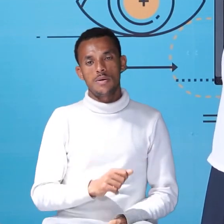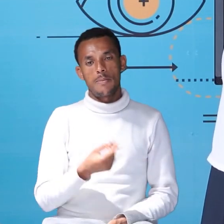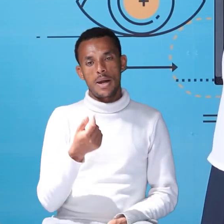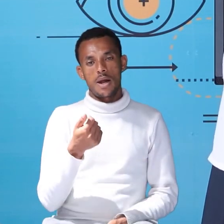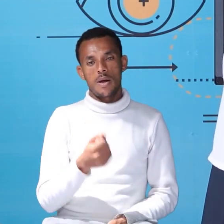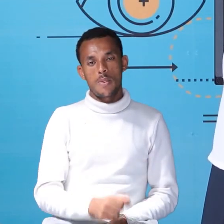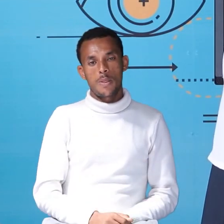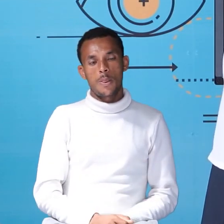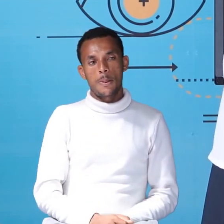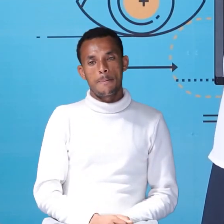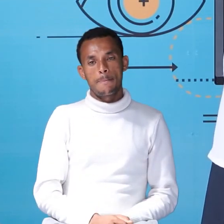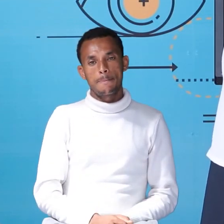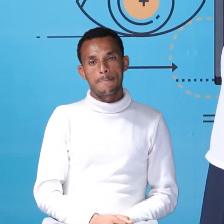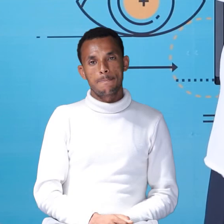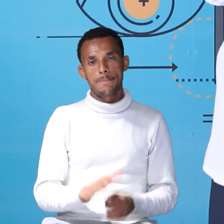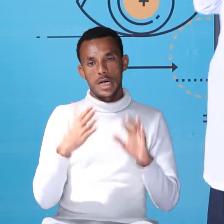2,000.